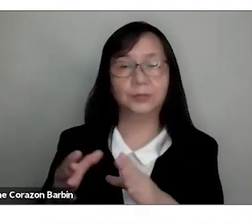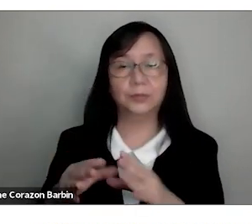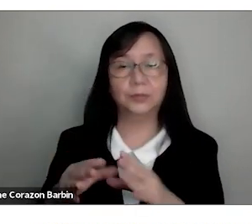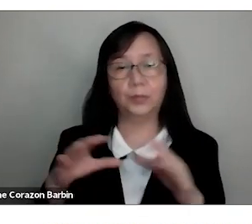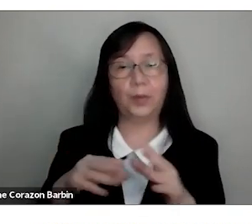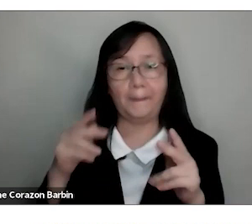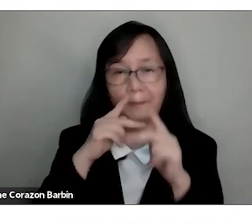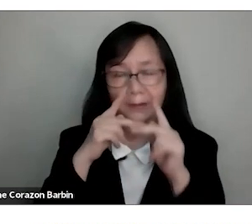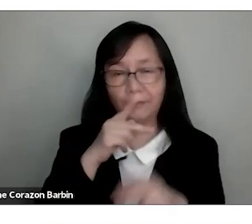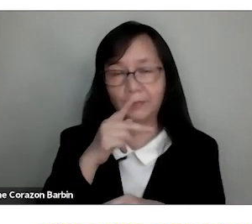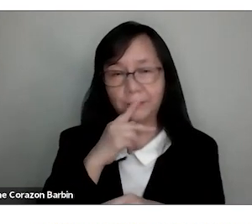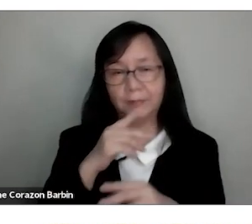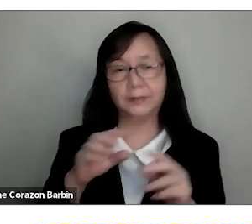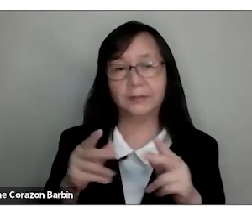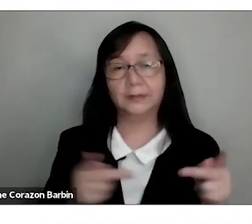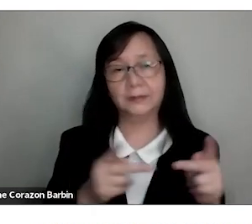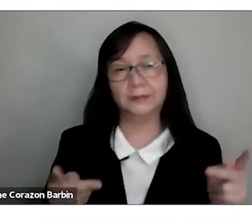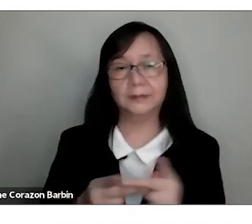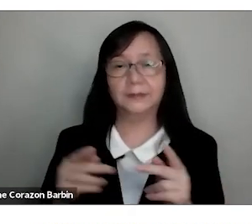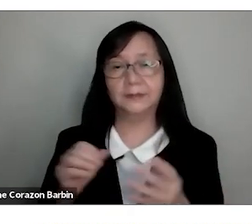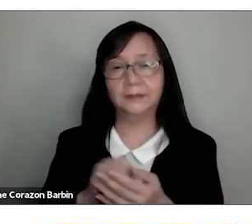other relevant partners and actors.